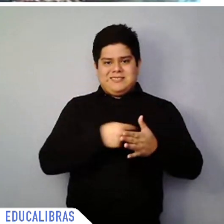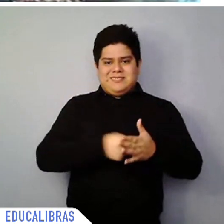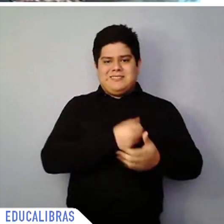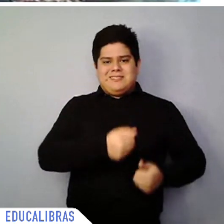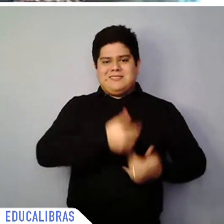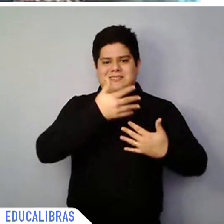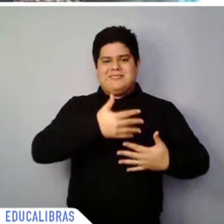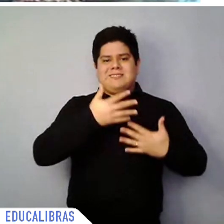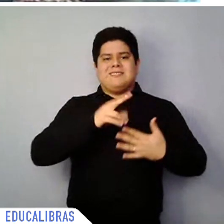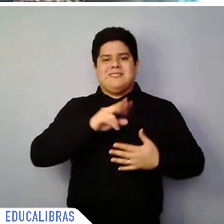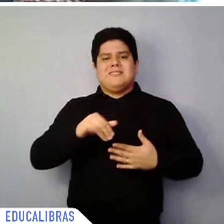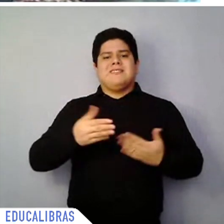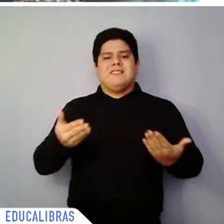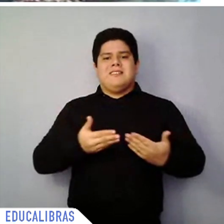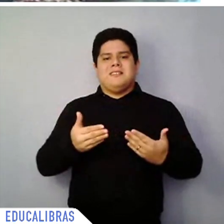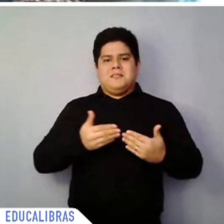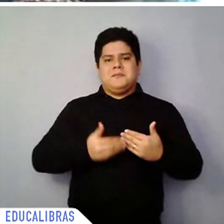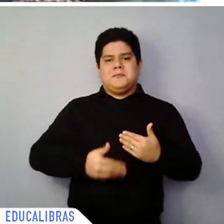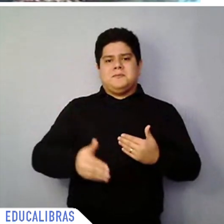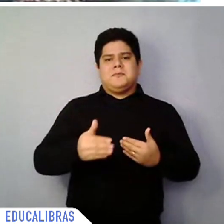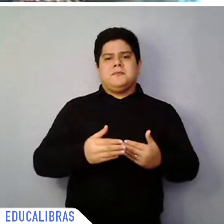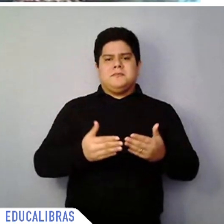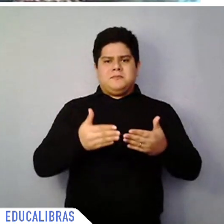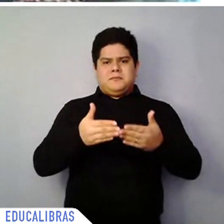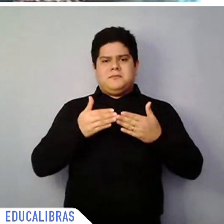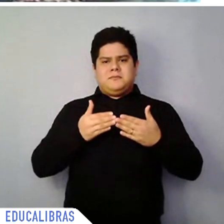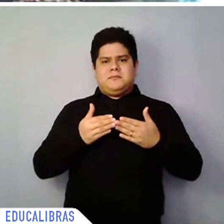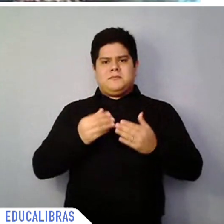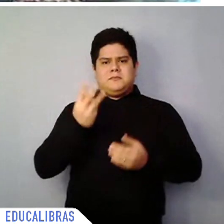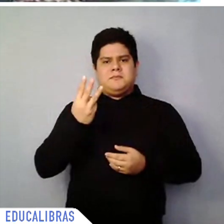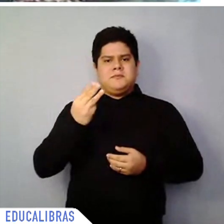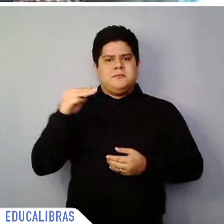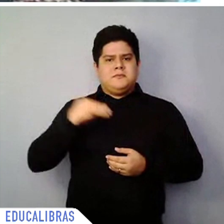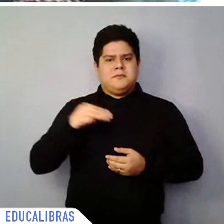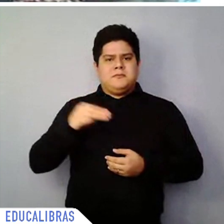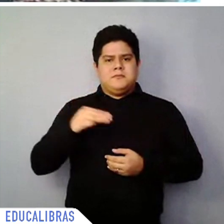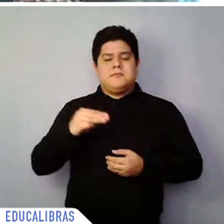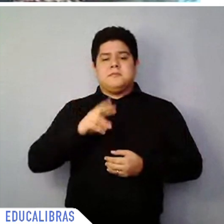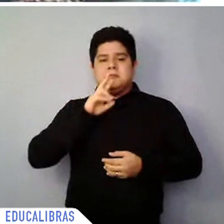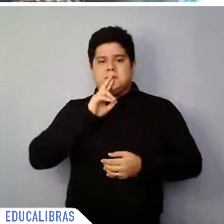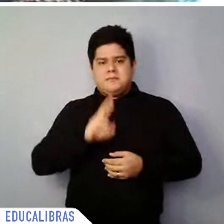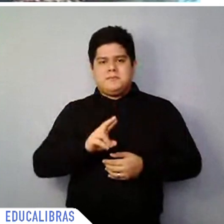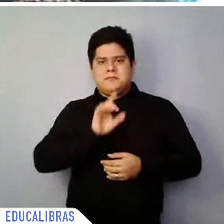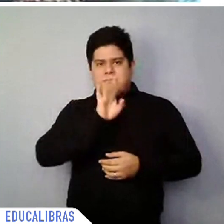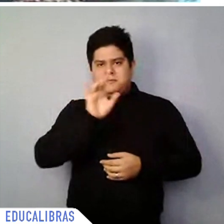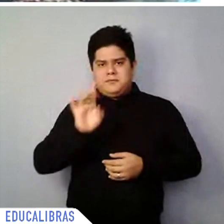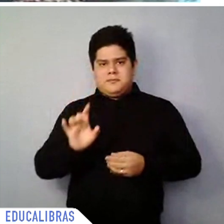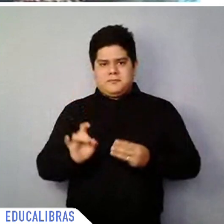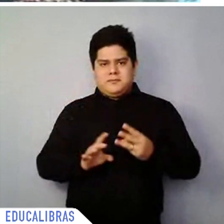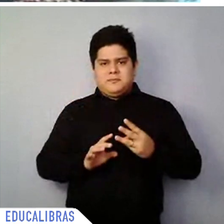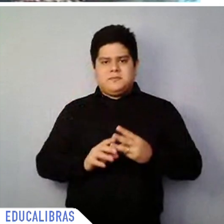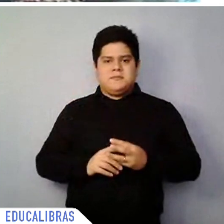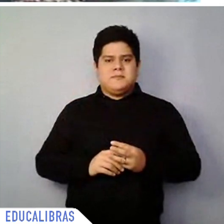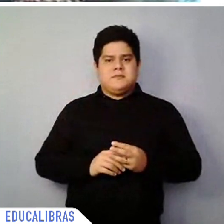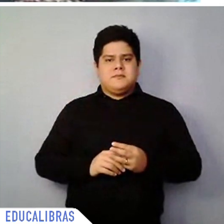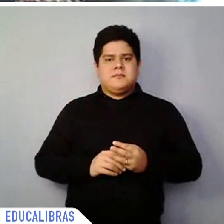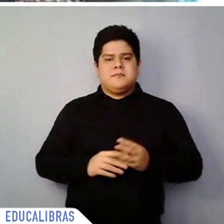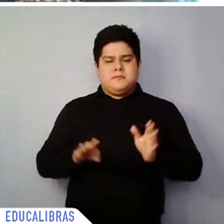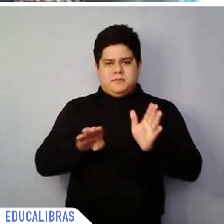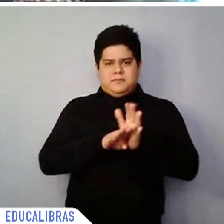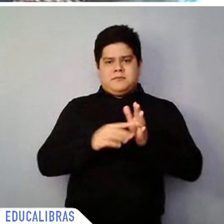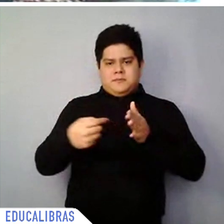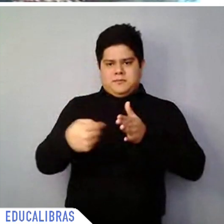I'm keeping my eye on some questions of the audience. I'll ask you to give us